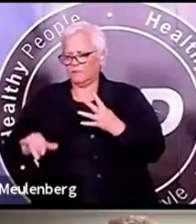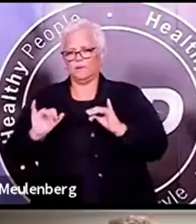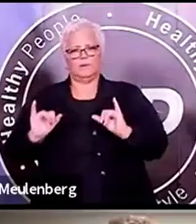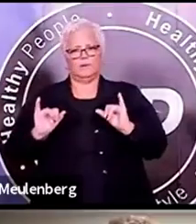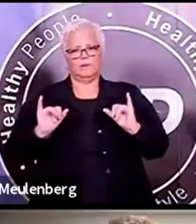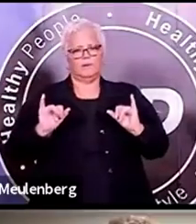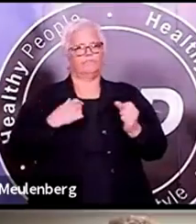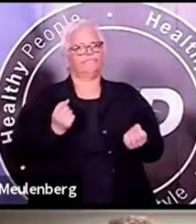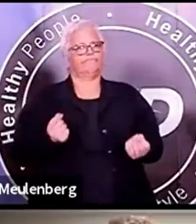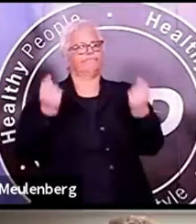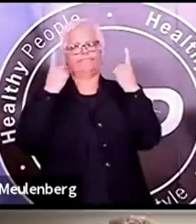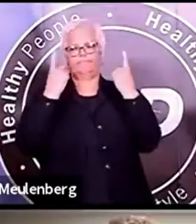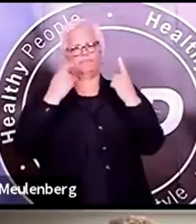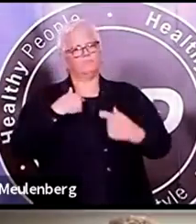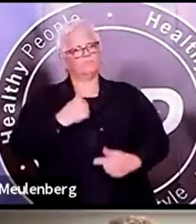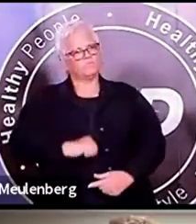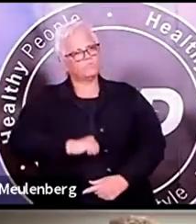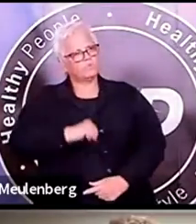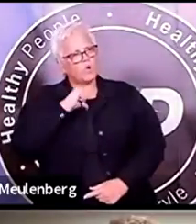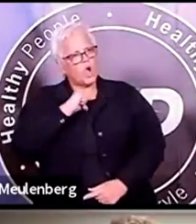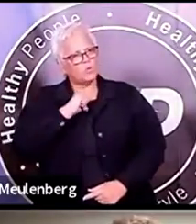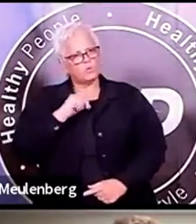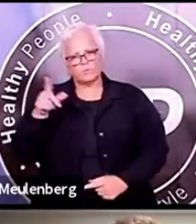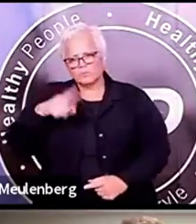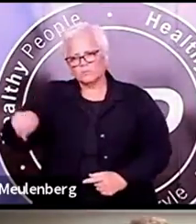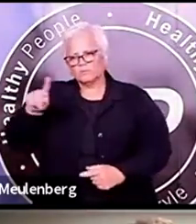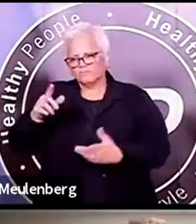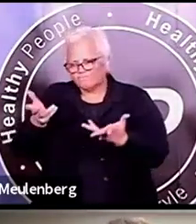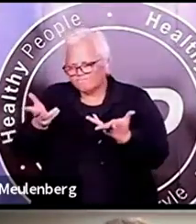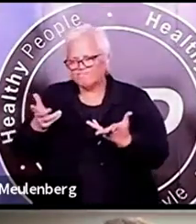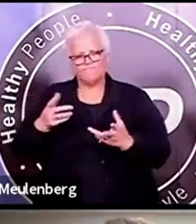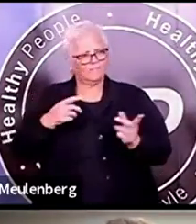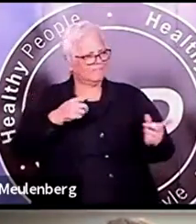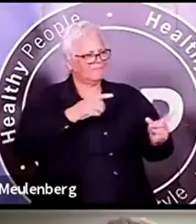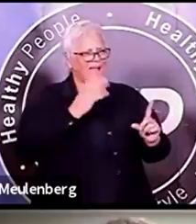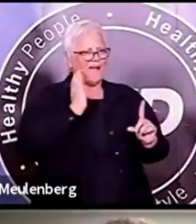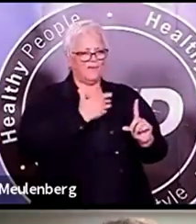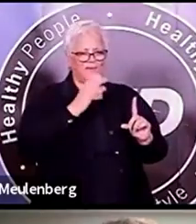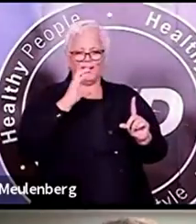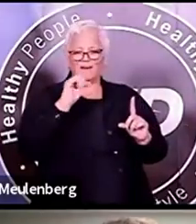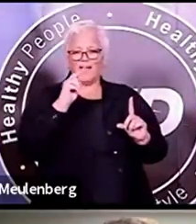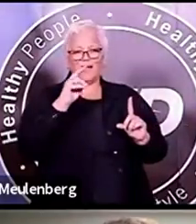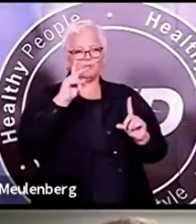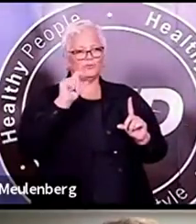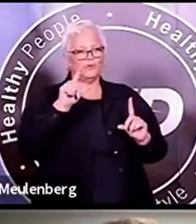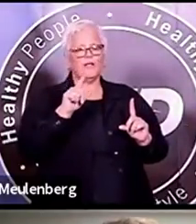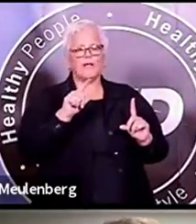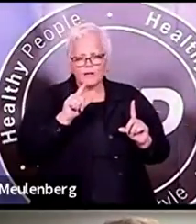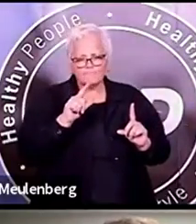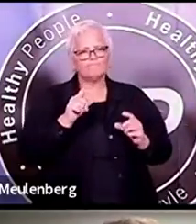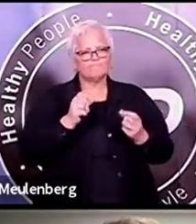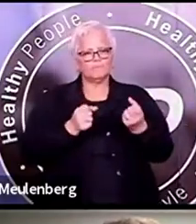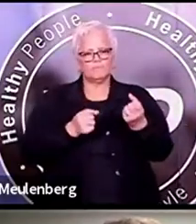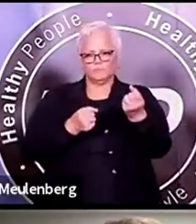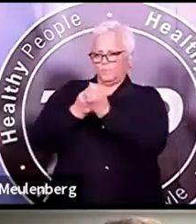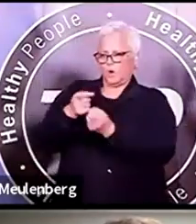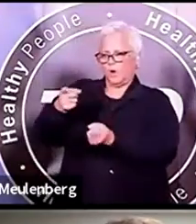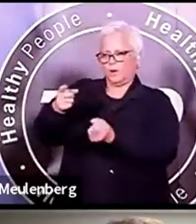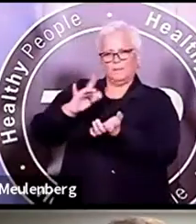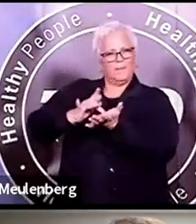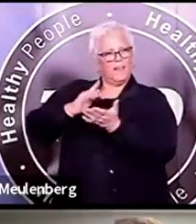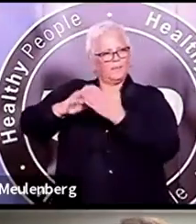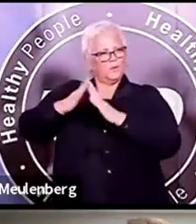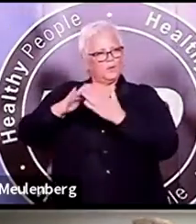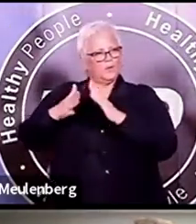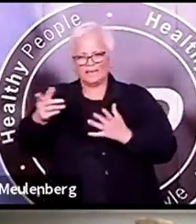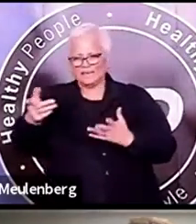have a council in Tulsa that, again, wasn't going to vote for it. It was going to fail until they heard from the